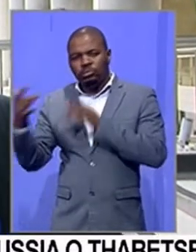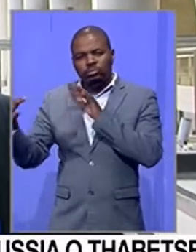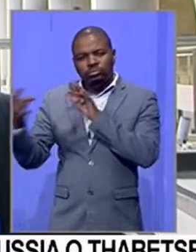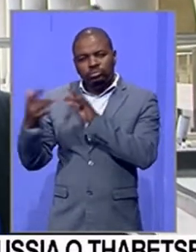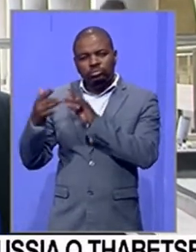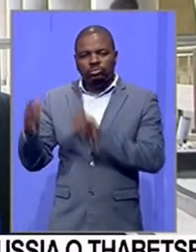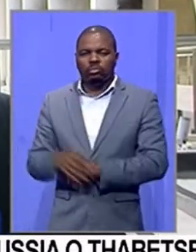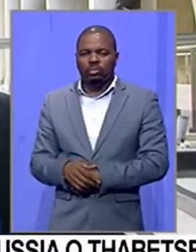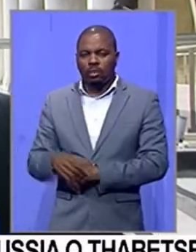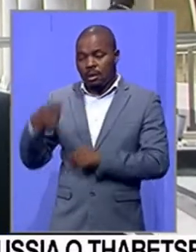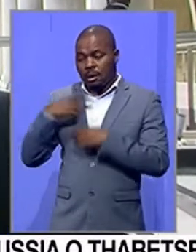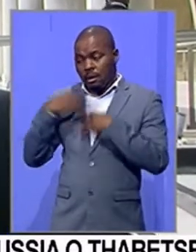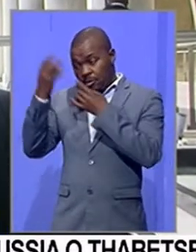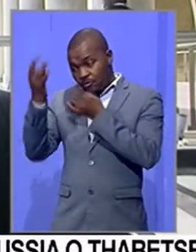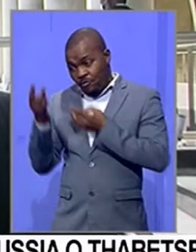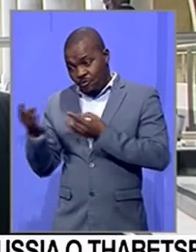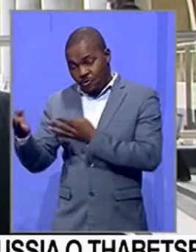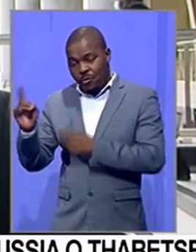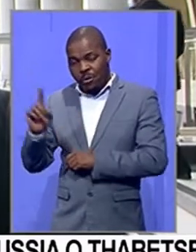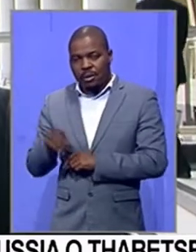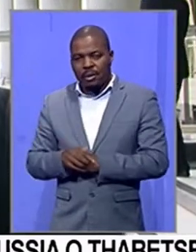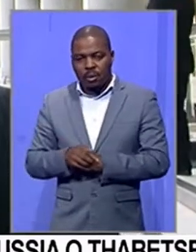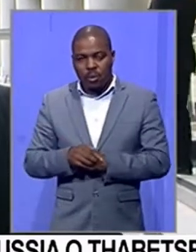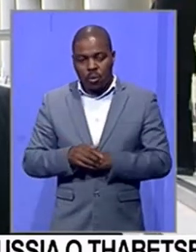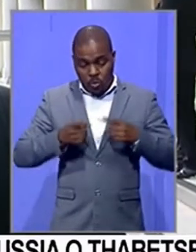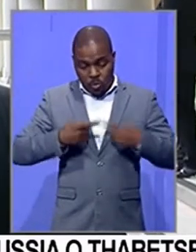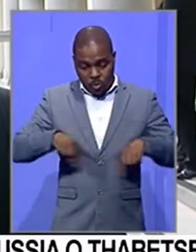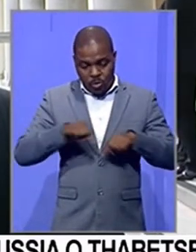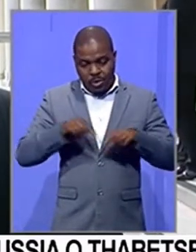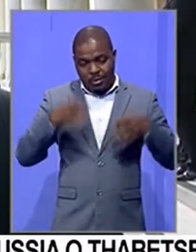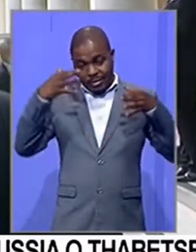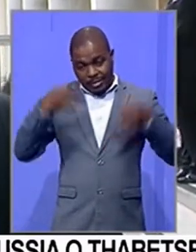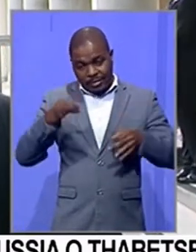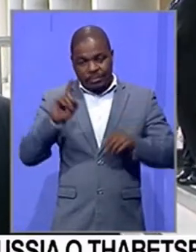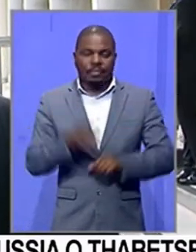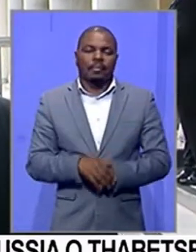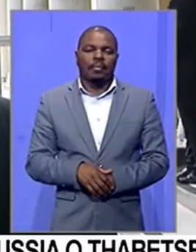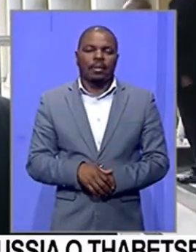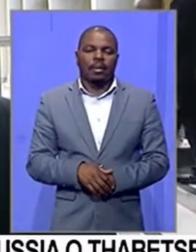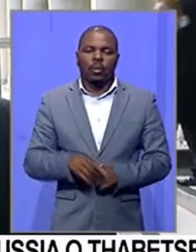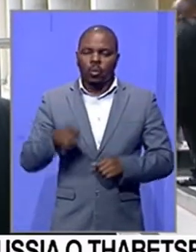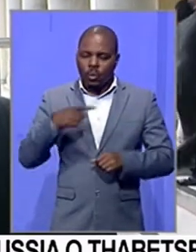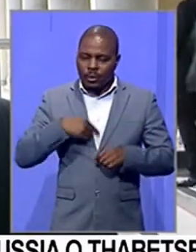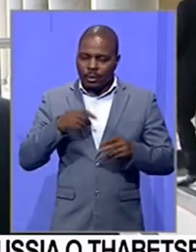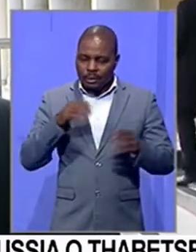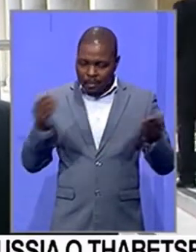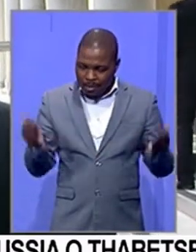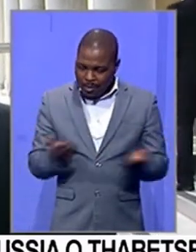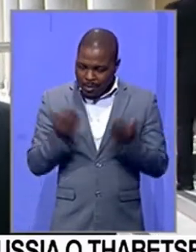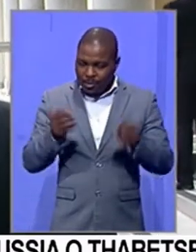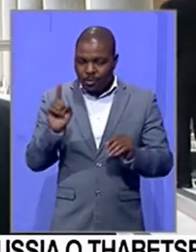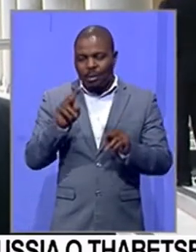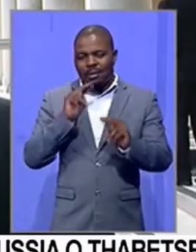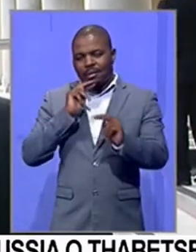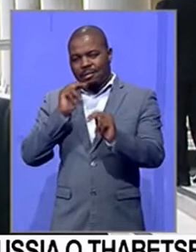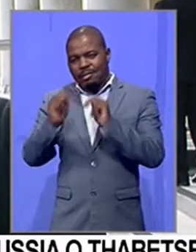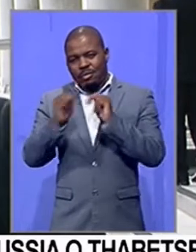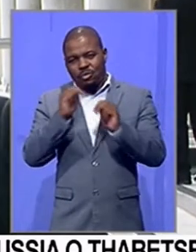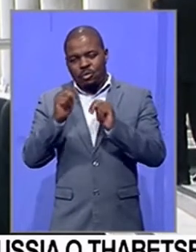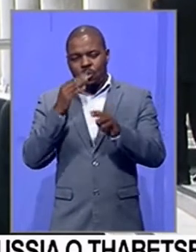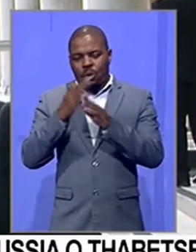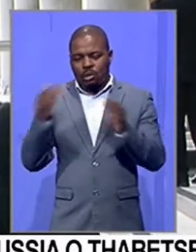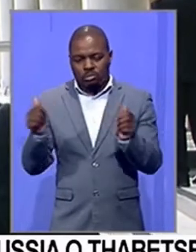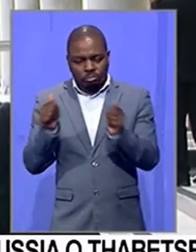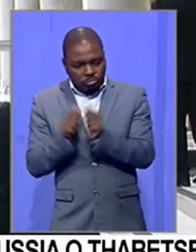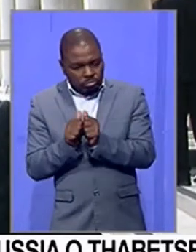I informed him that our stance has been that we promote negotiation,